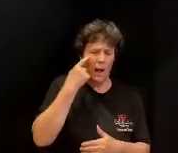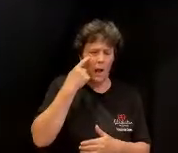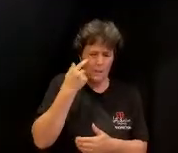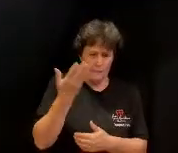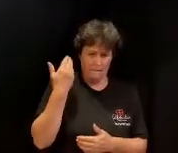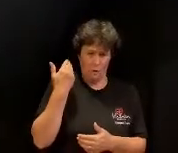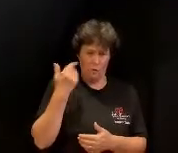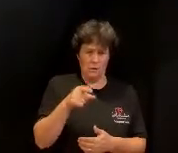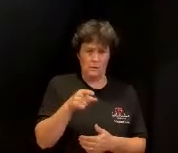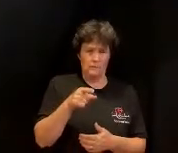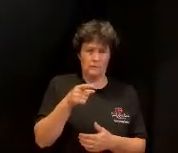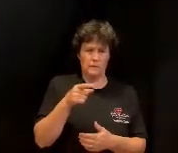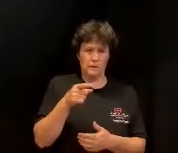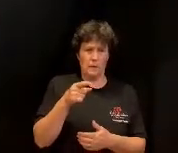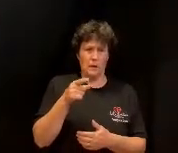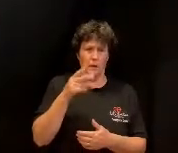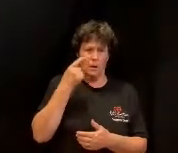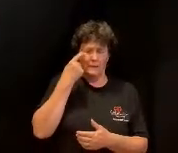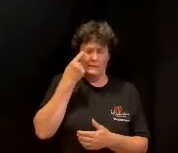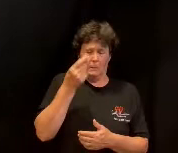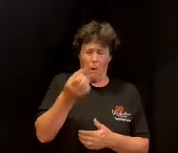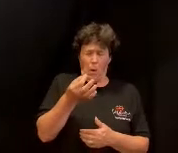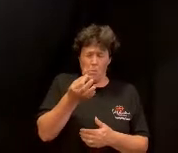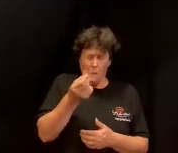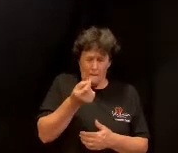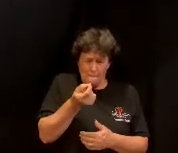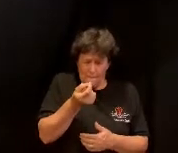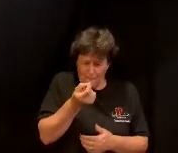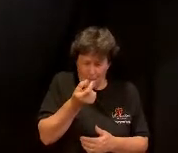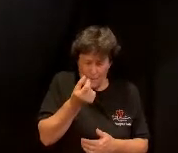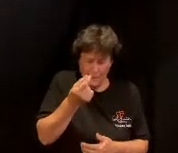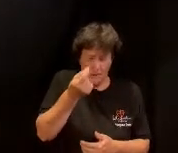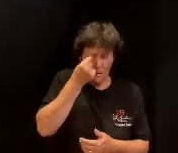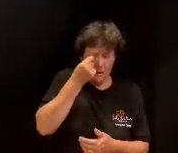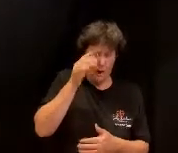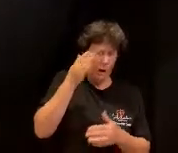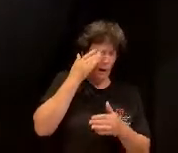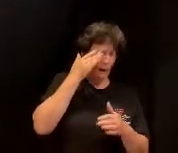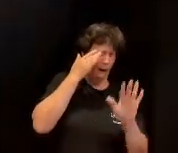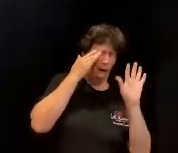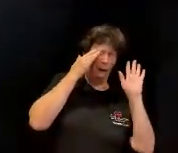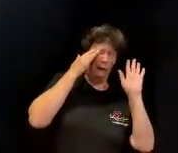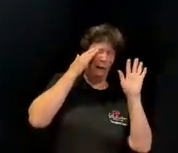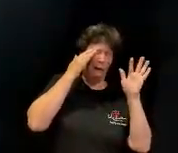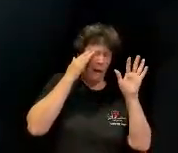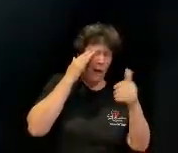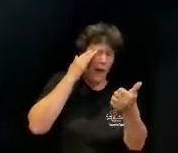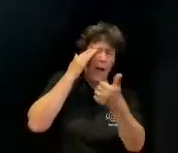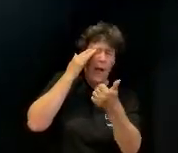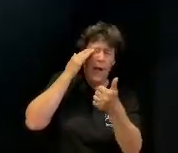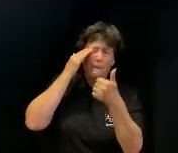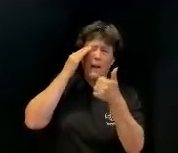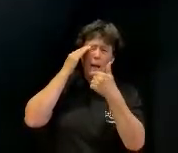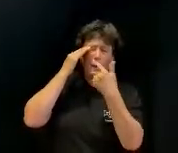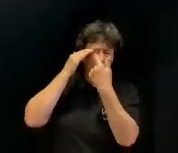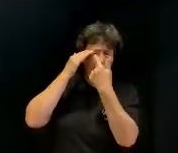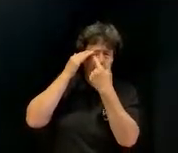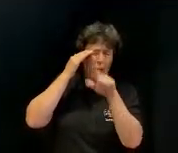I'm talking about drop you to your knees. I mean, some little small thing. I'm talking about, and you're like, oh my, you know, you're going over, help me, someone help